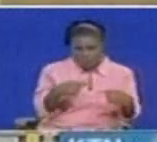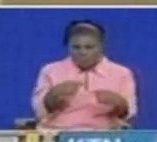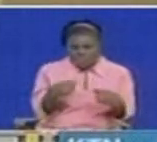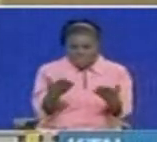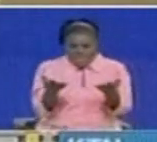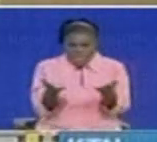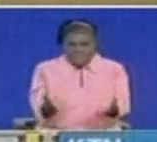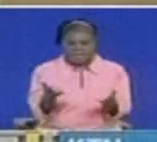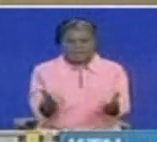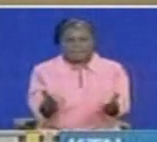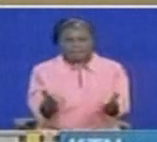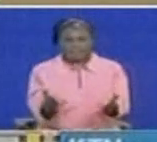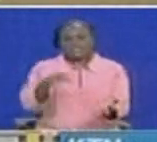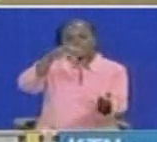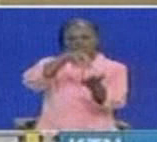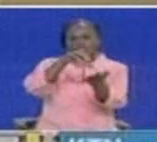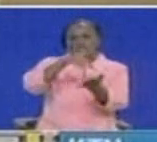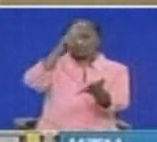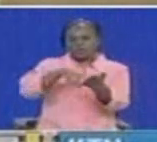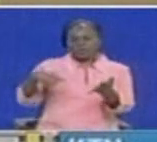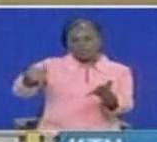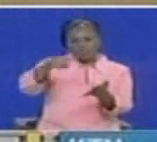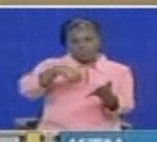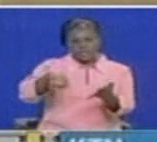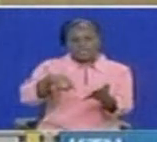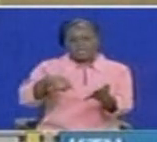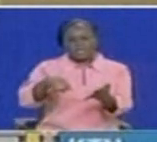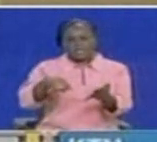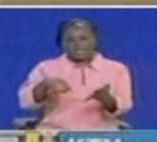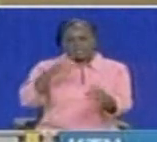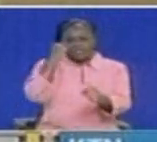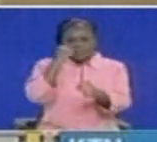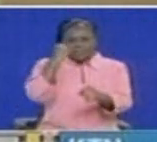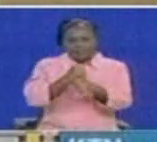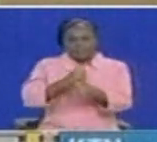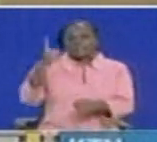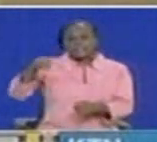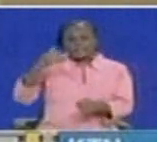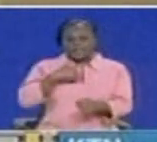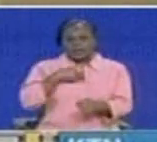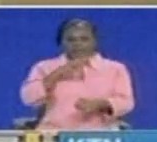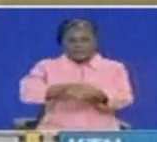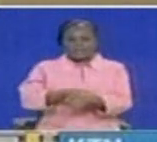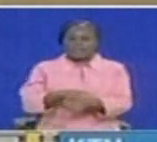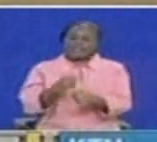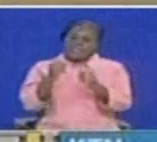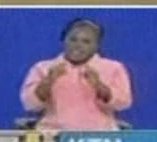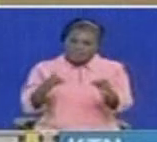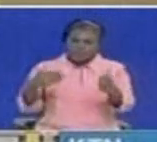now is a situation where we have made it abundantly clear that if this doesn't